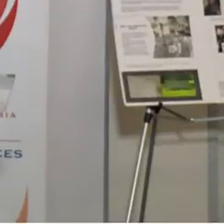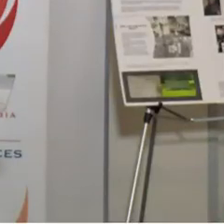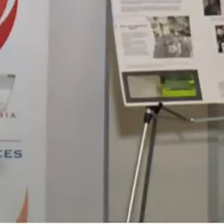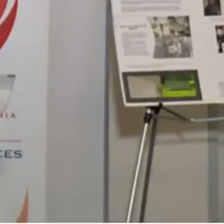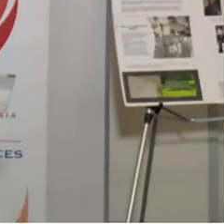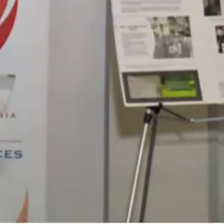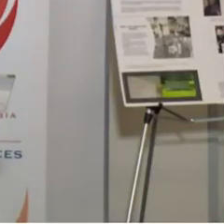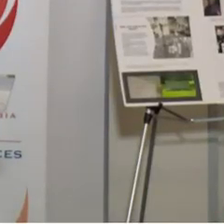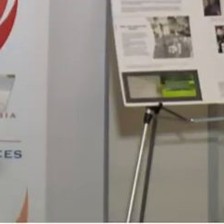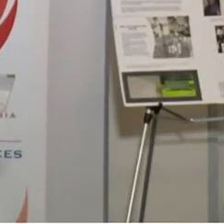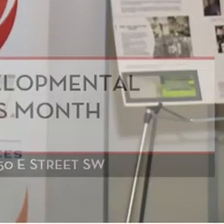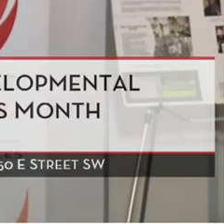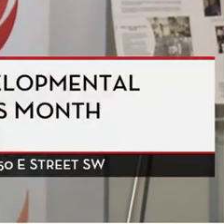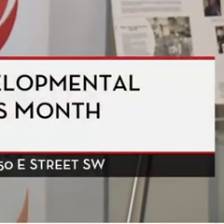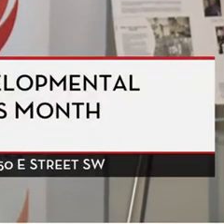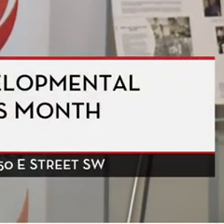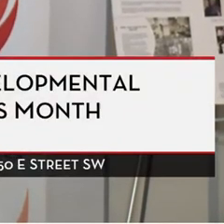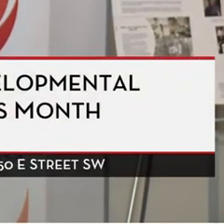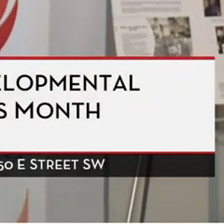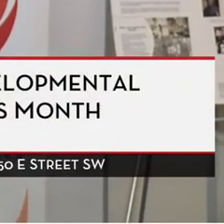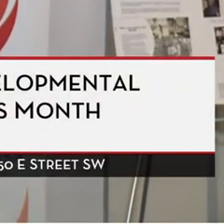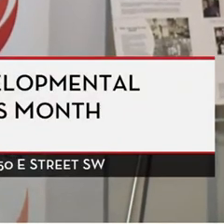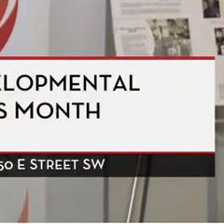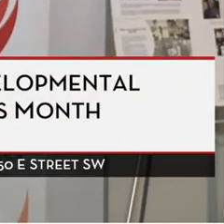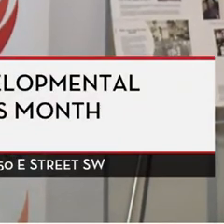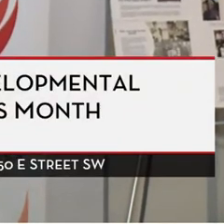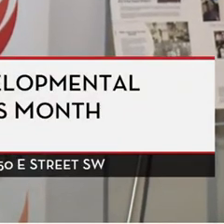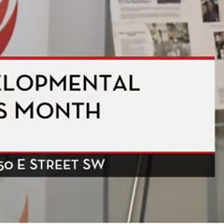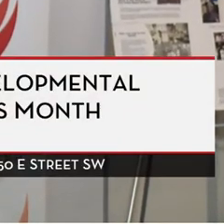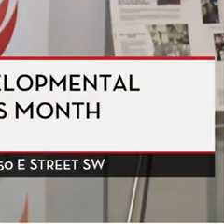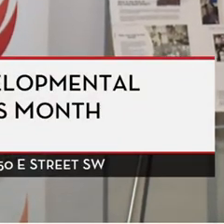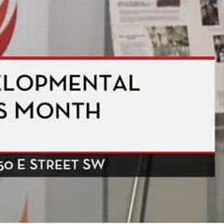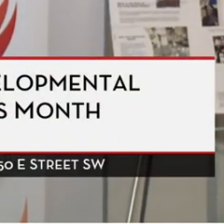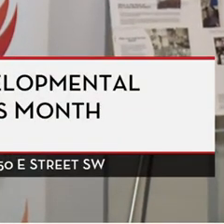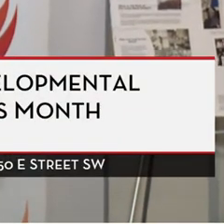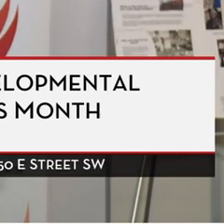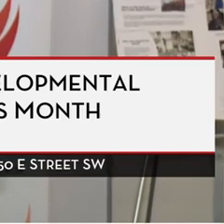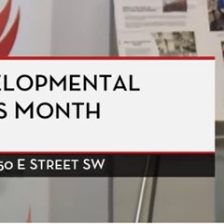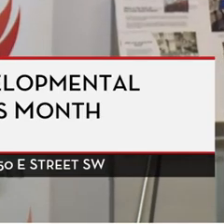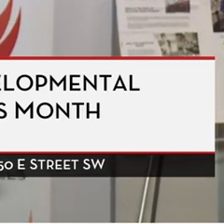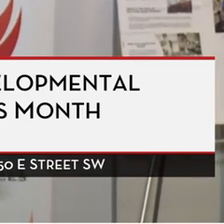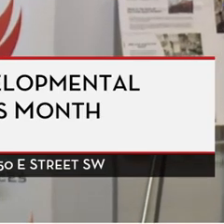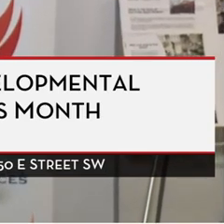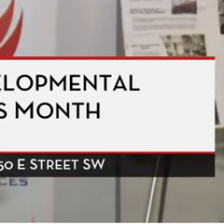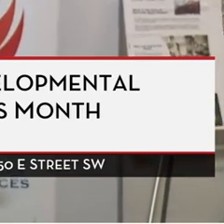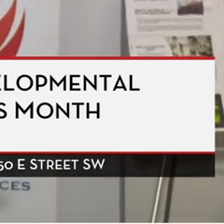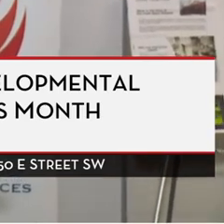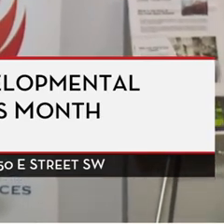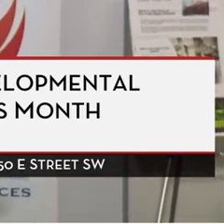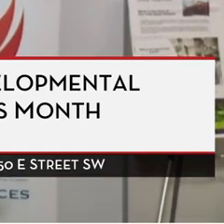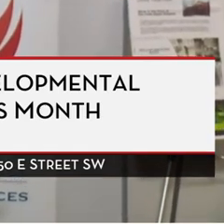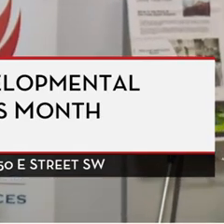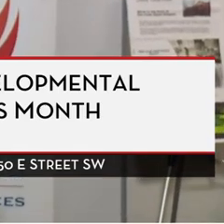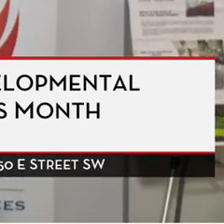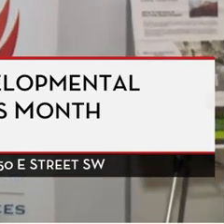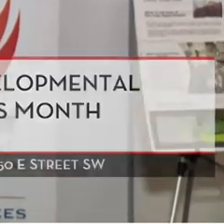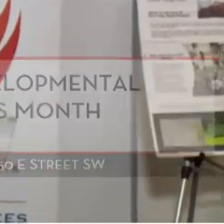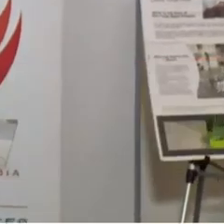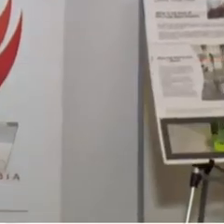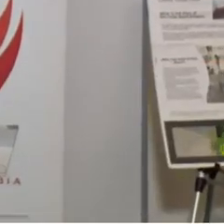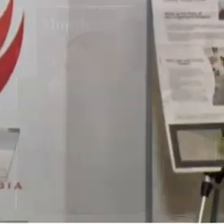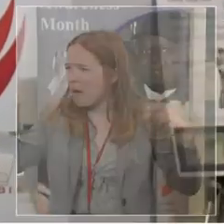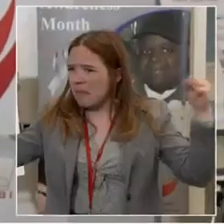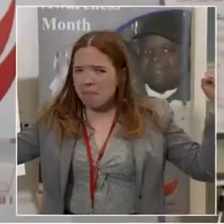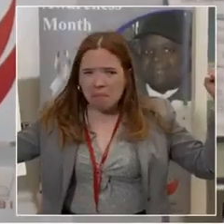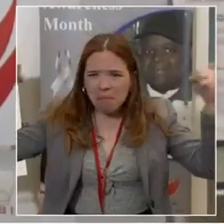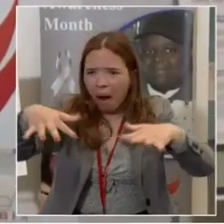Well, good afternoon, everybody. It's great to see everybody here.